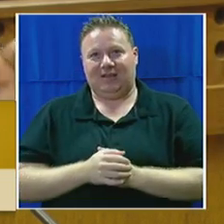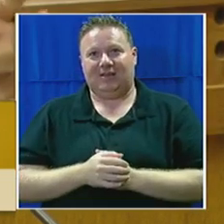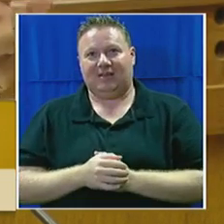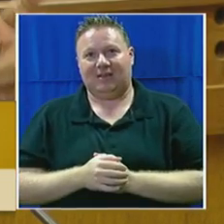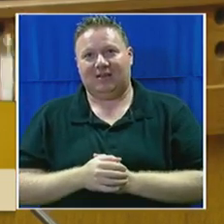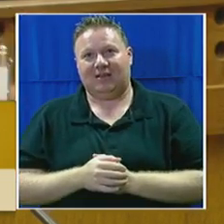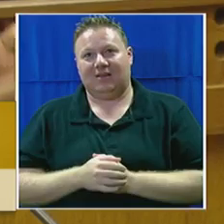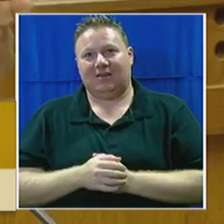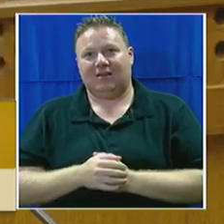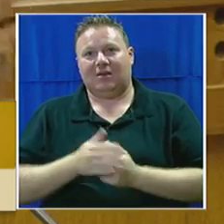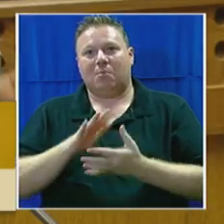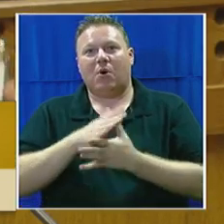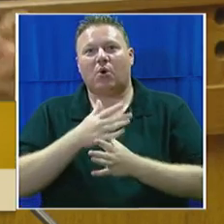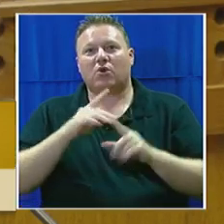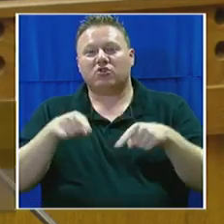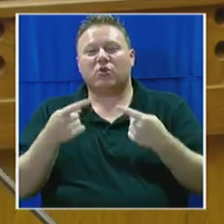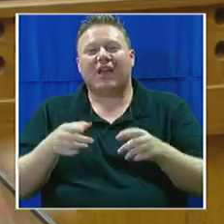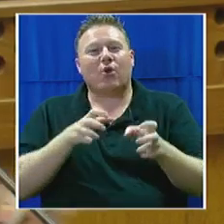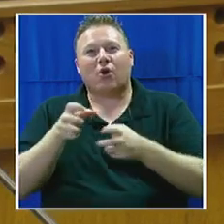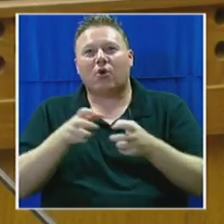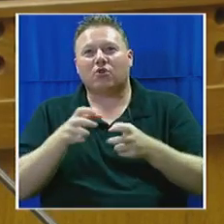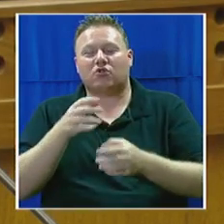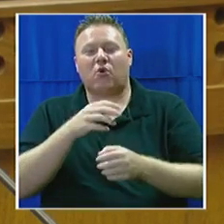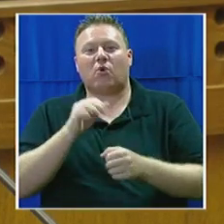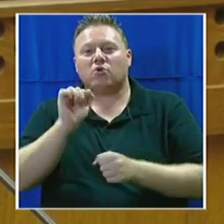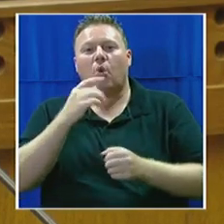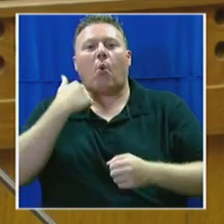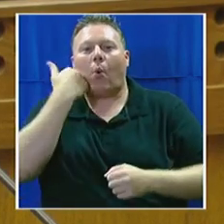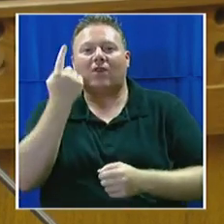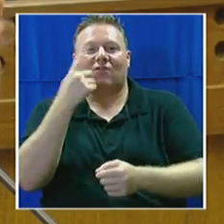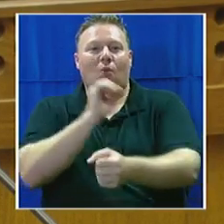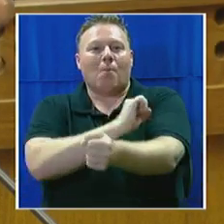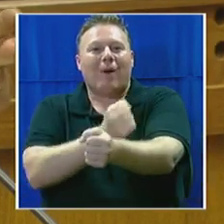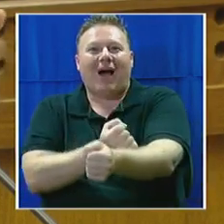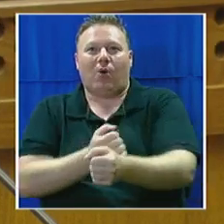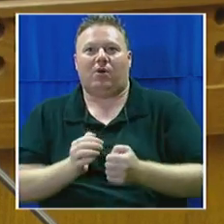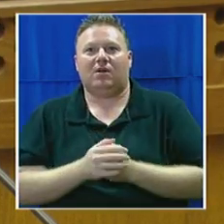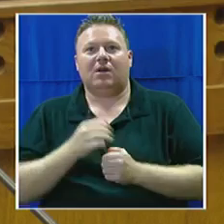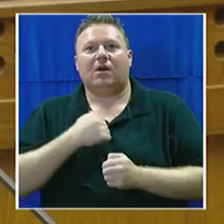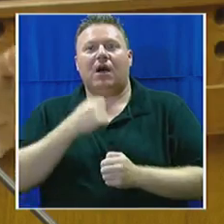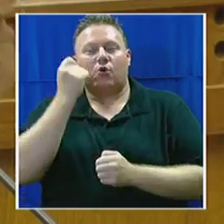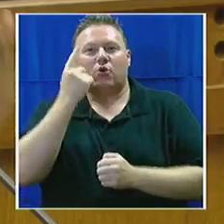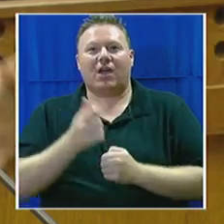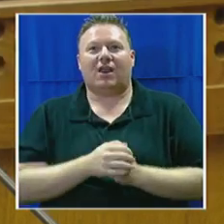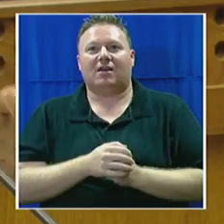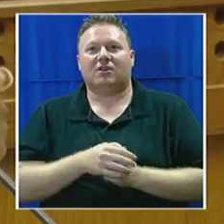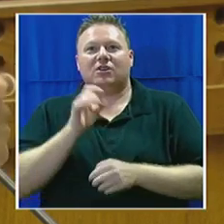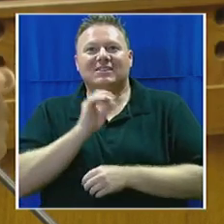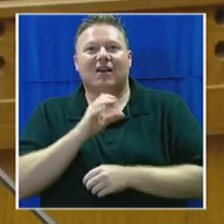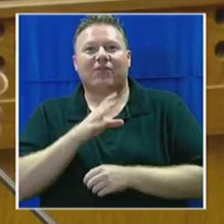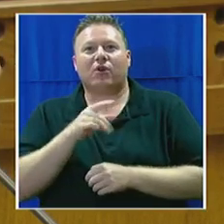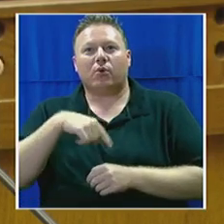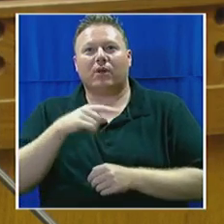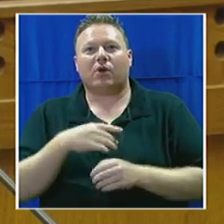because of your uncontrollable desire for power. That's when I realized that you are suffering from what we